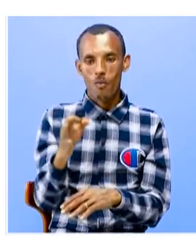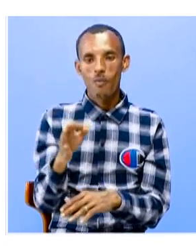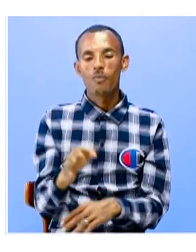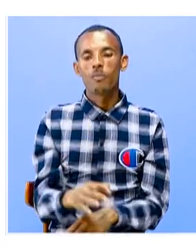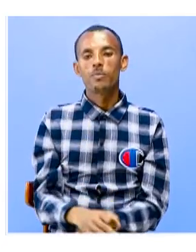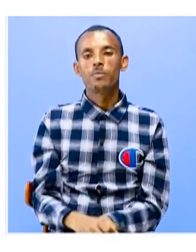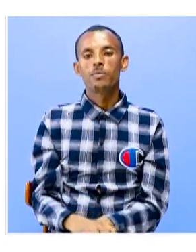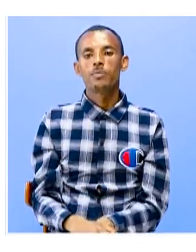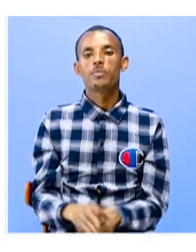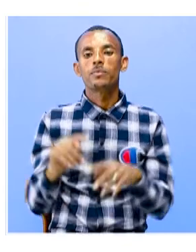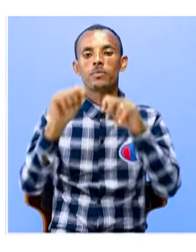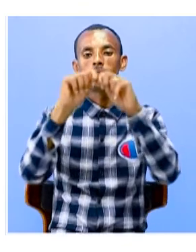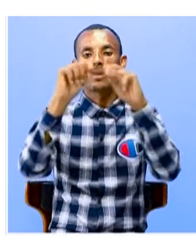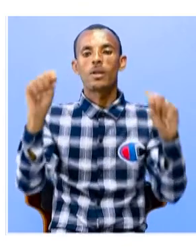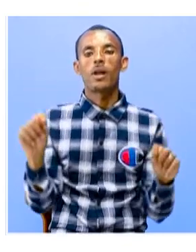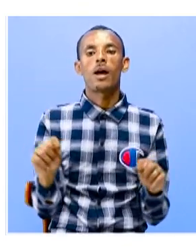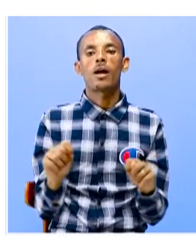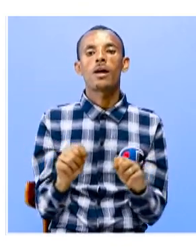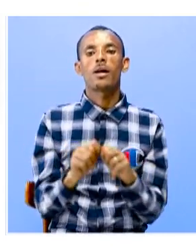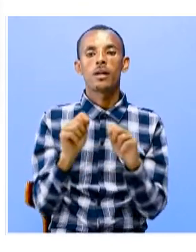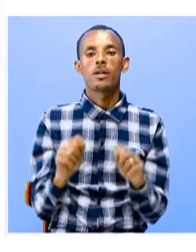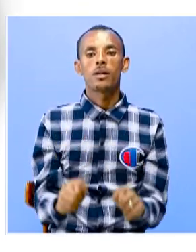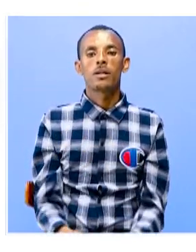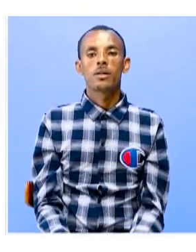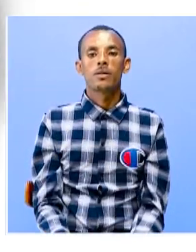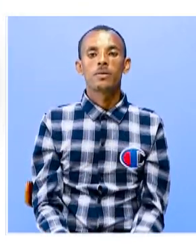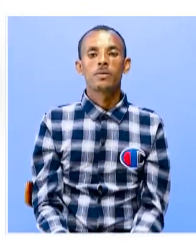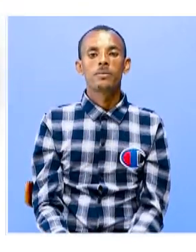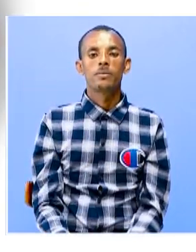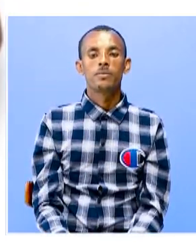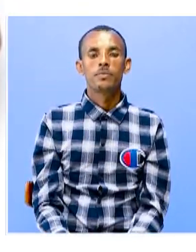of a triangle